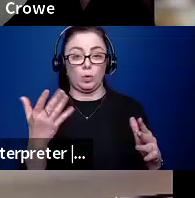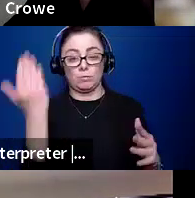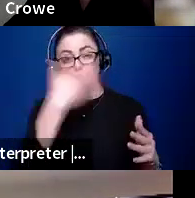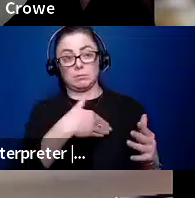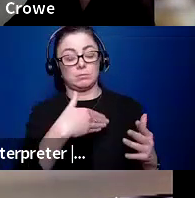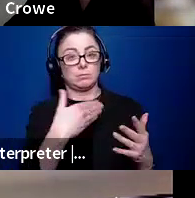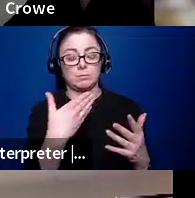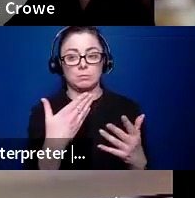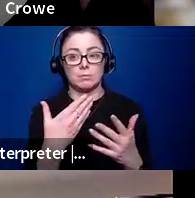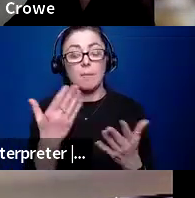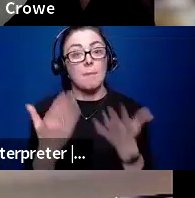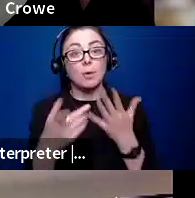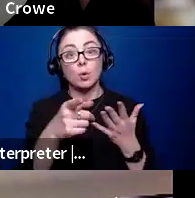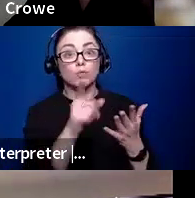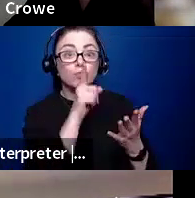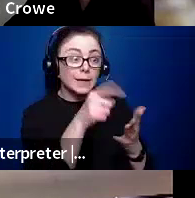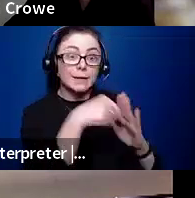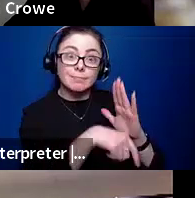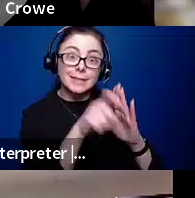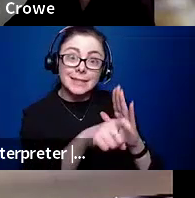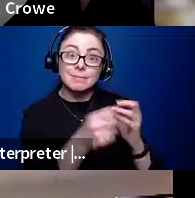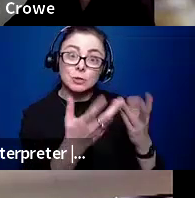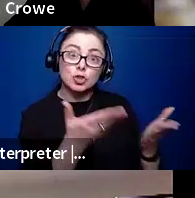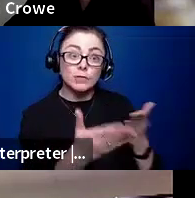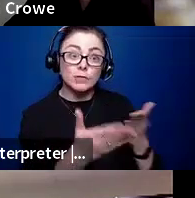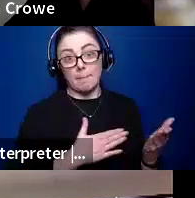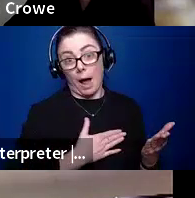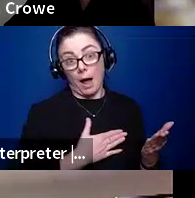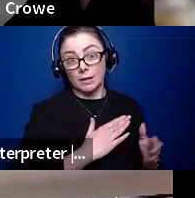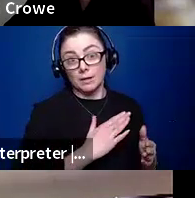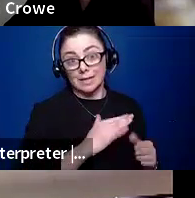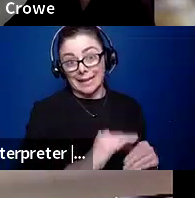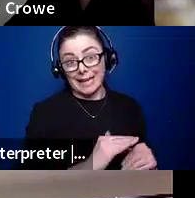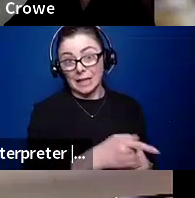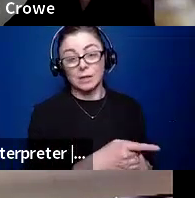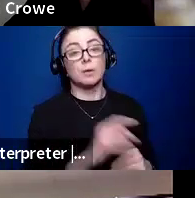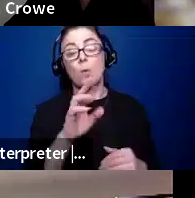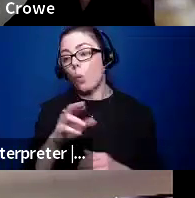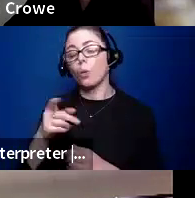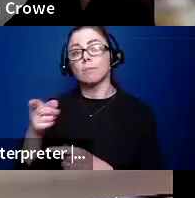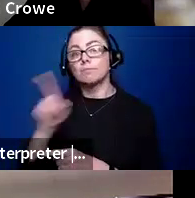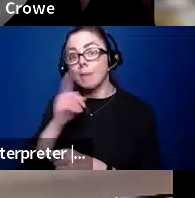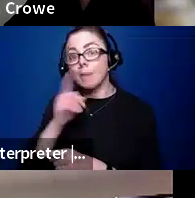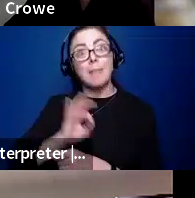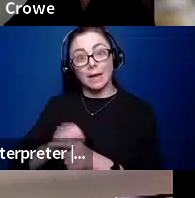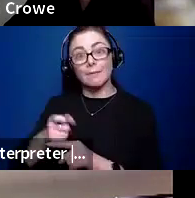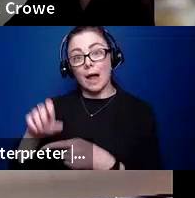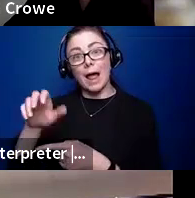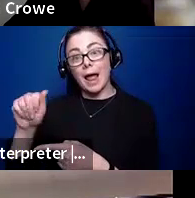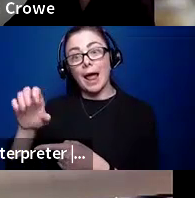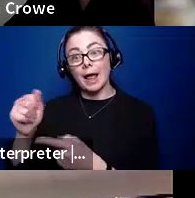you're like one of those really needy kids like my kid is, or maybe one of those kids who could really benefit from those AEA